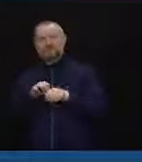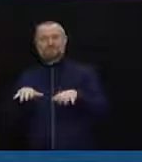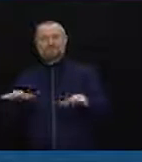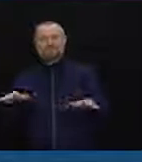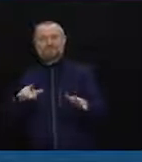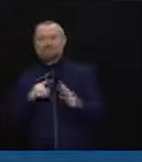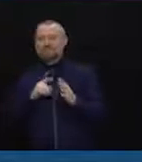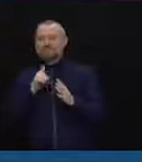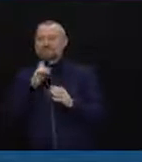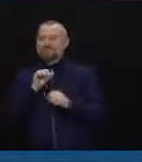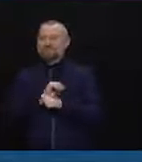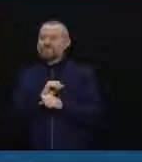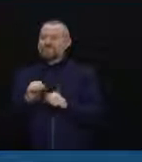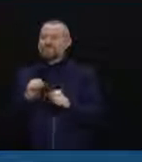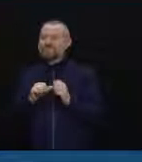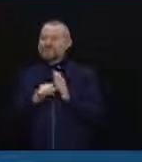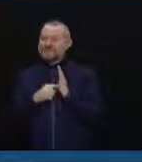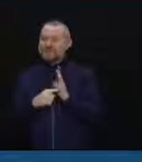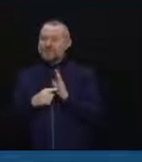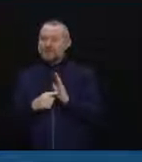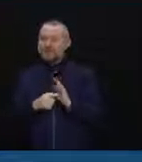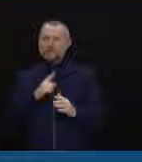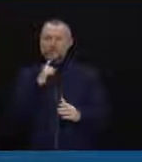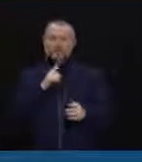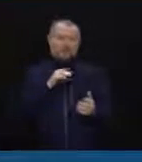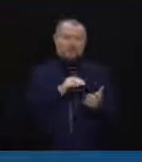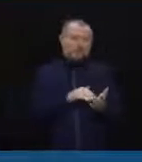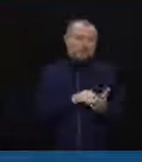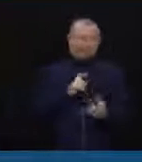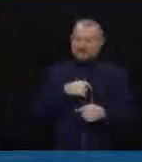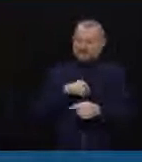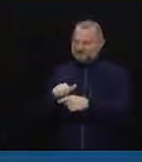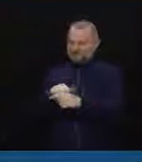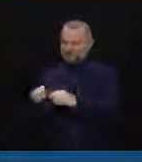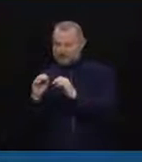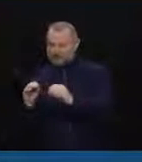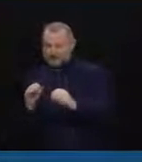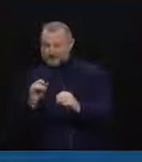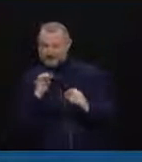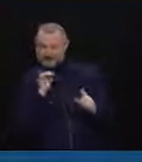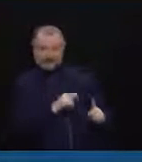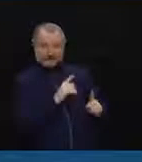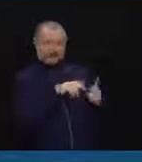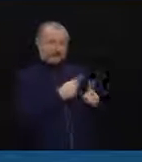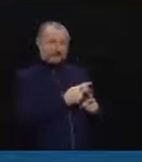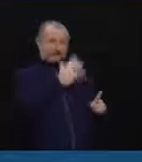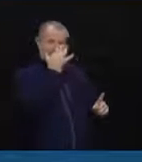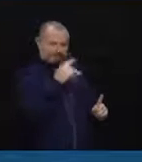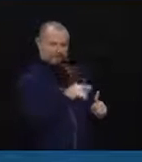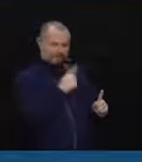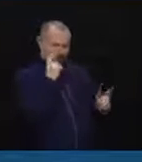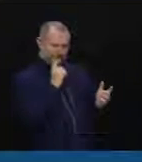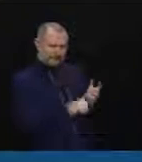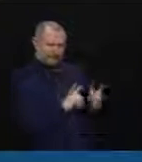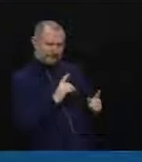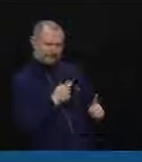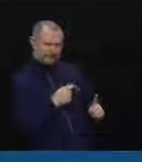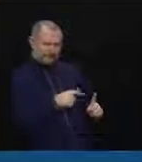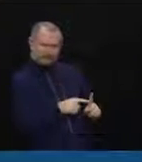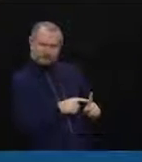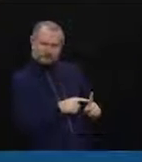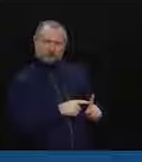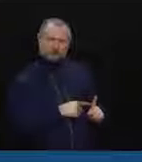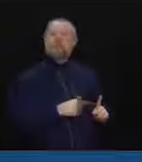providers understand that this is a condition that they should seek and diagnose. Many individuals report